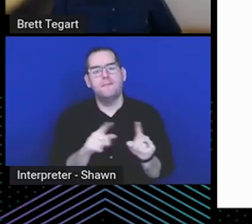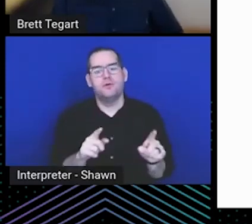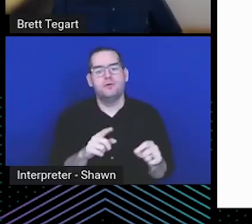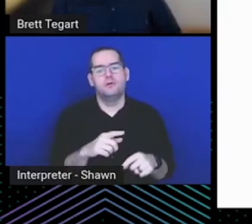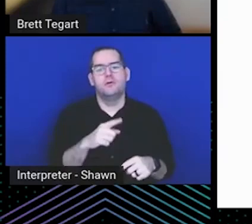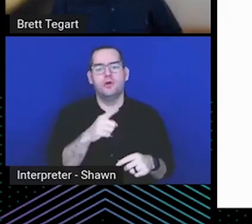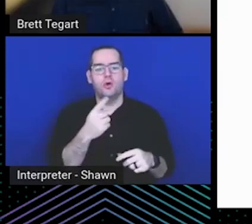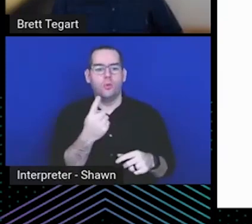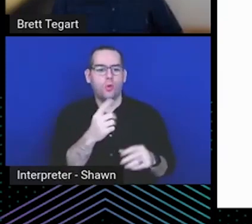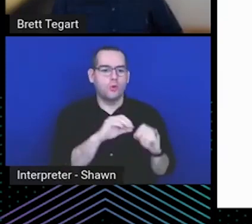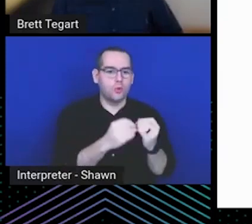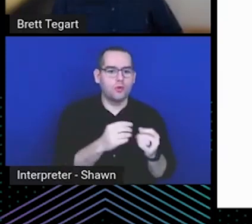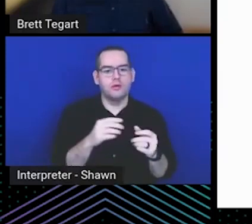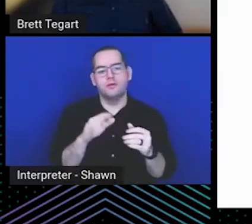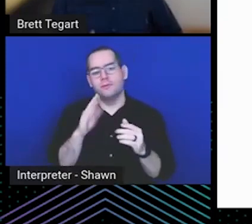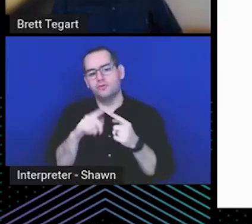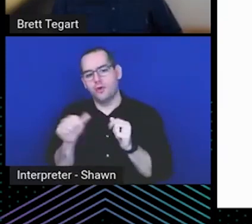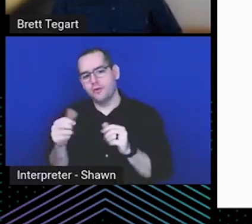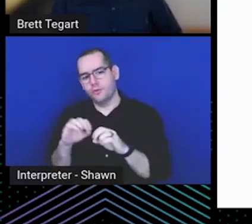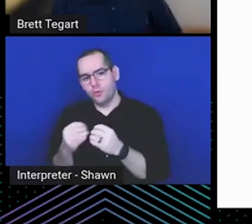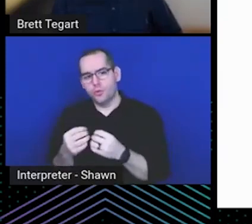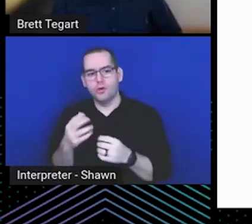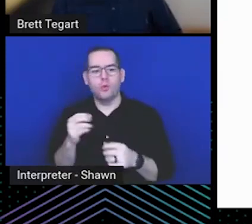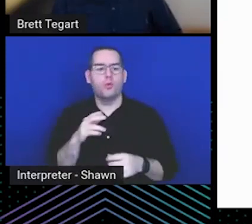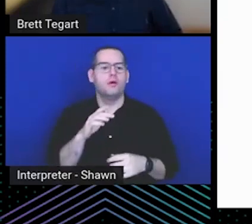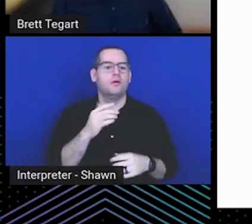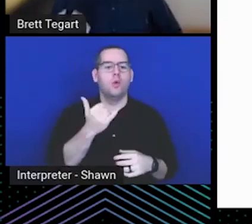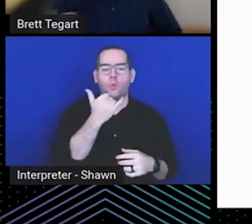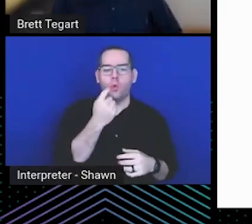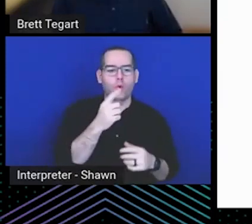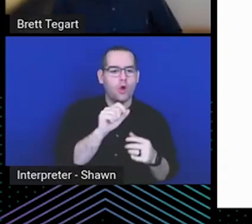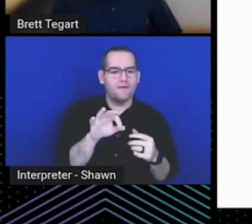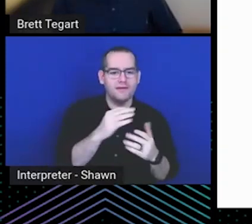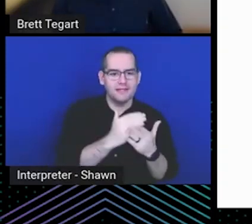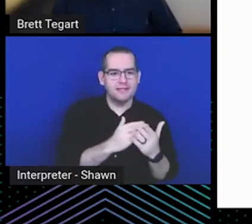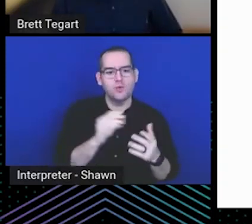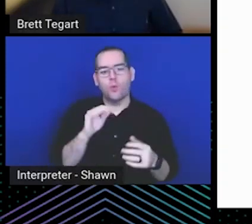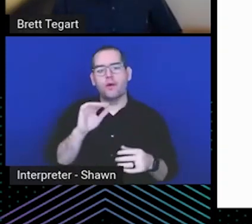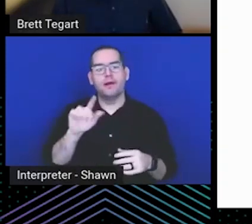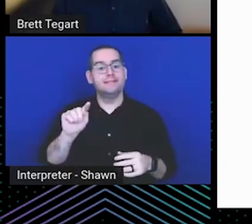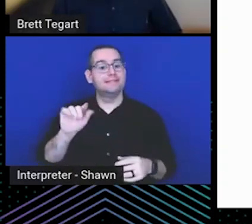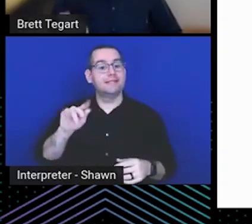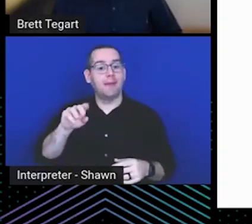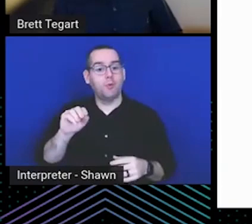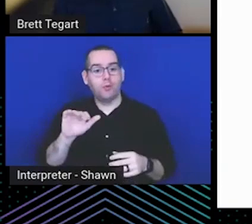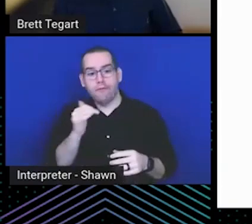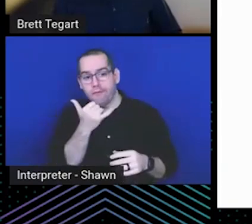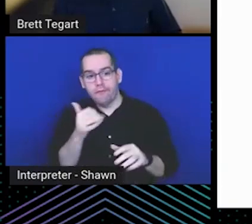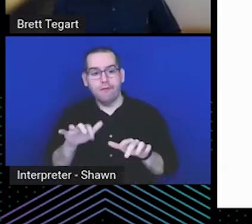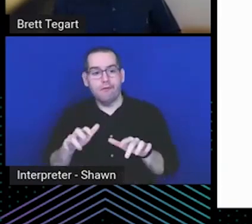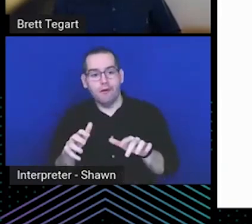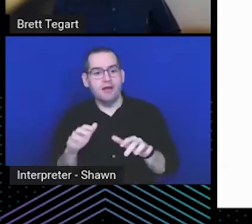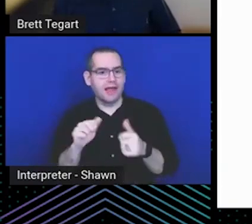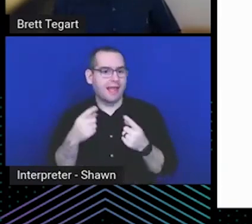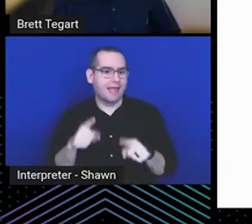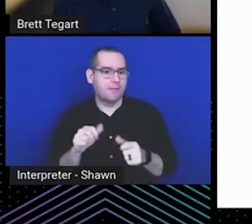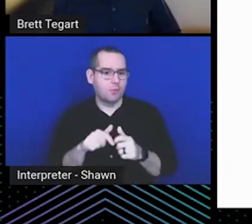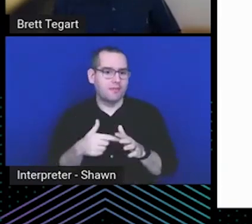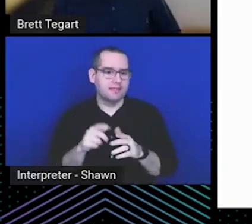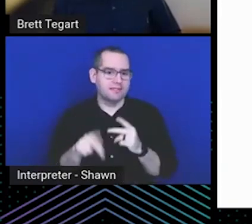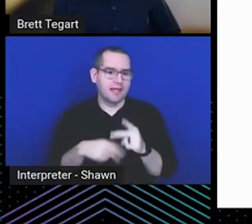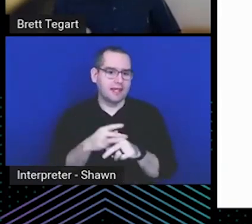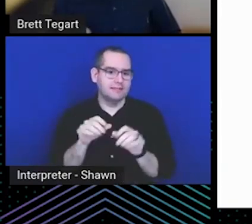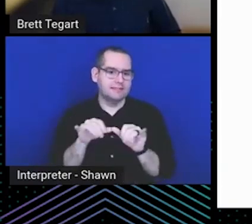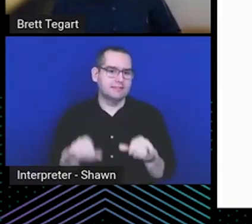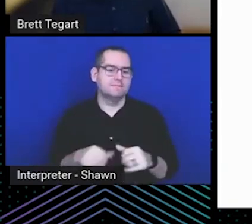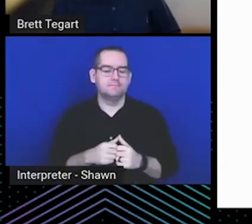org versus another org, or picks the wrong one off the list, or makes a typo. That can't happen with this kind of system.